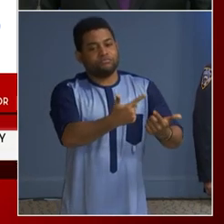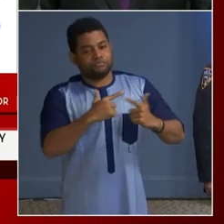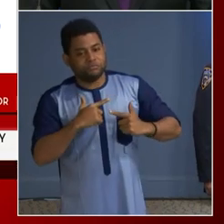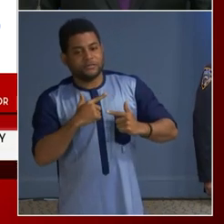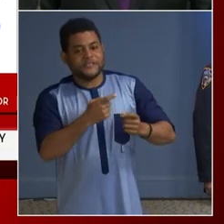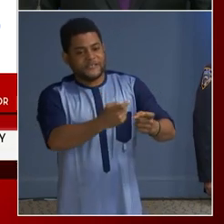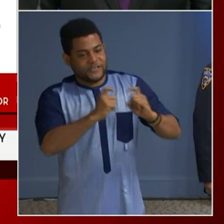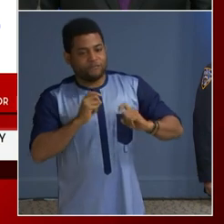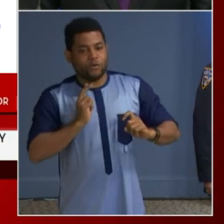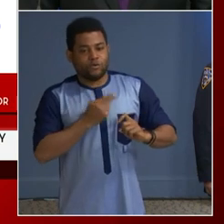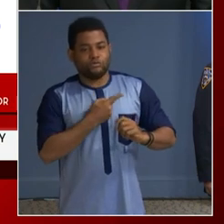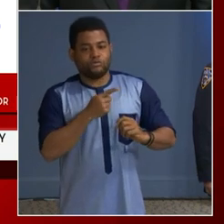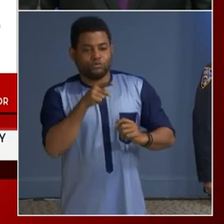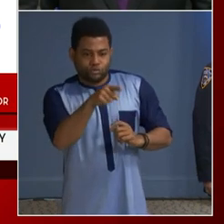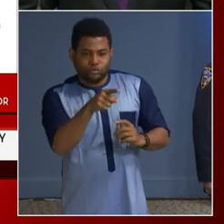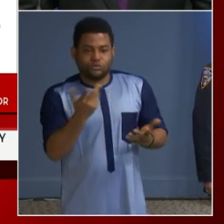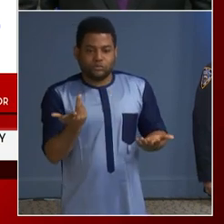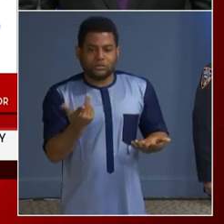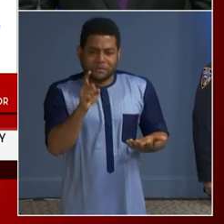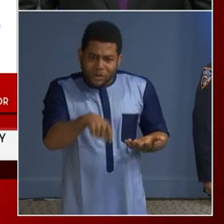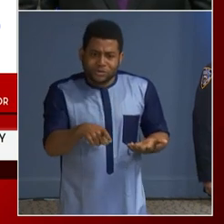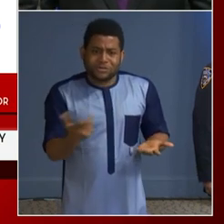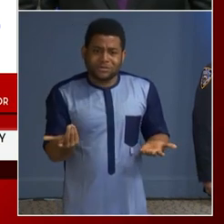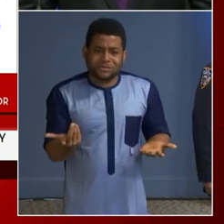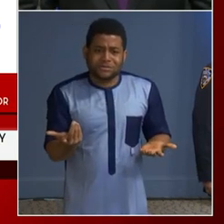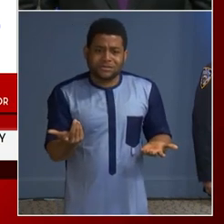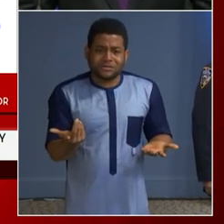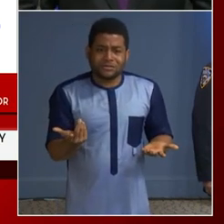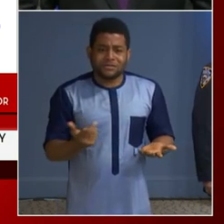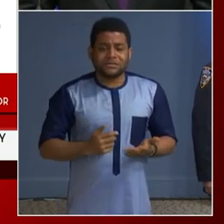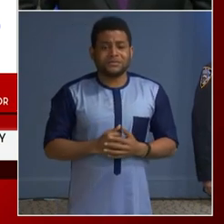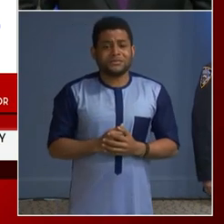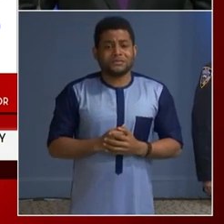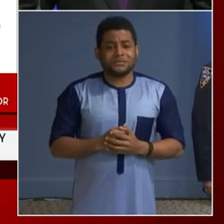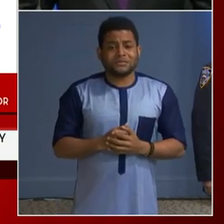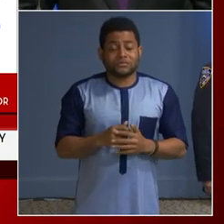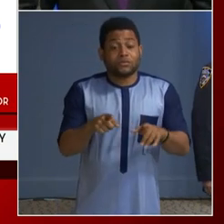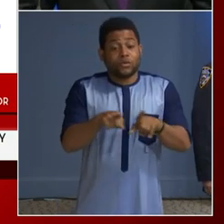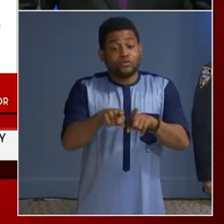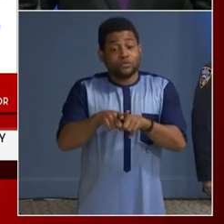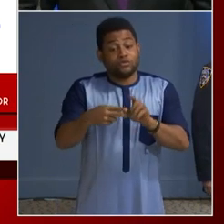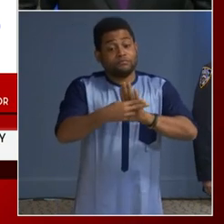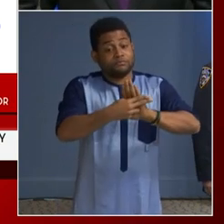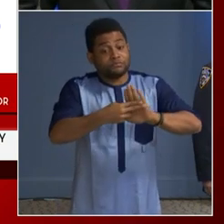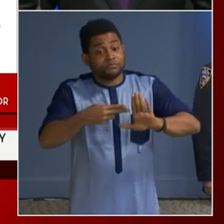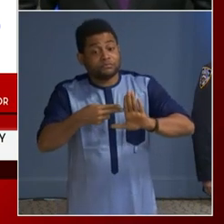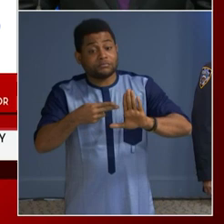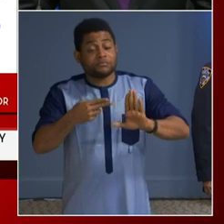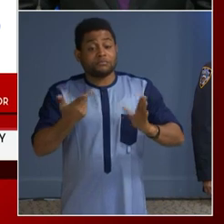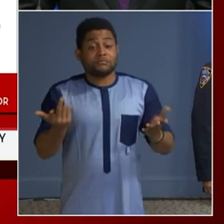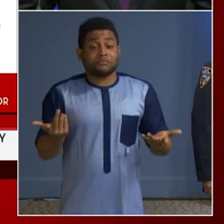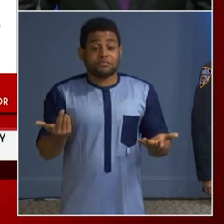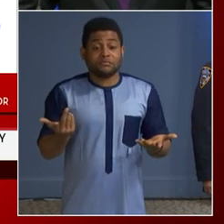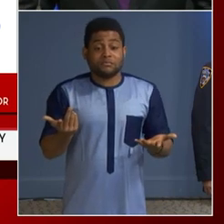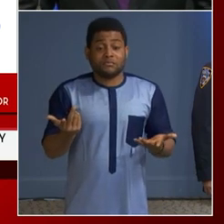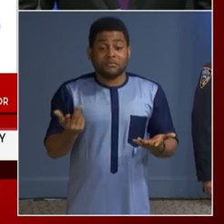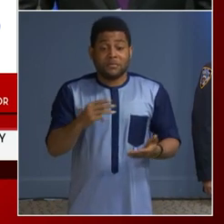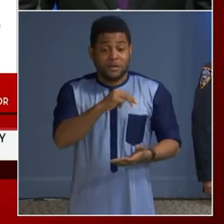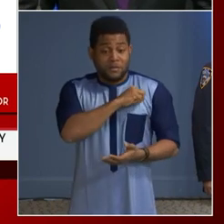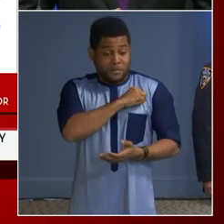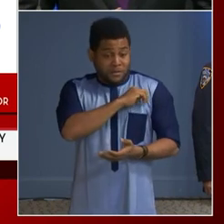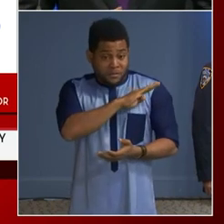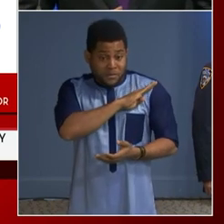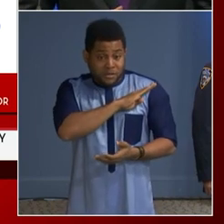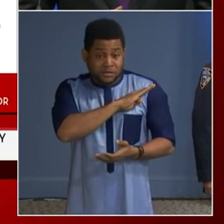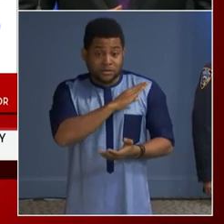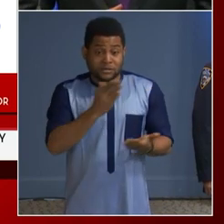unacceptable. But it also highlights, as the mayor here in Washington, and as I've